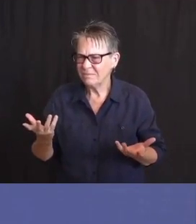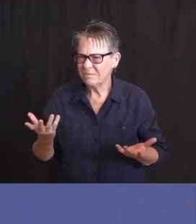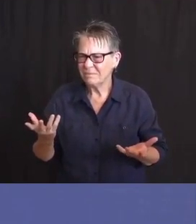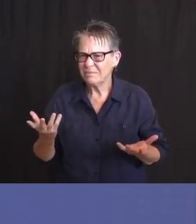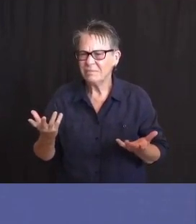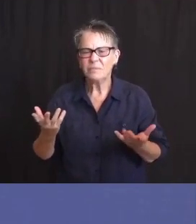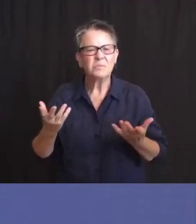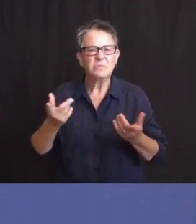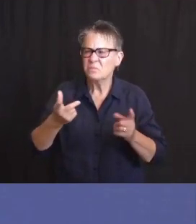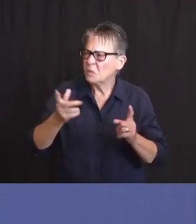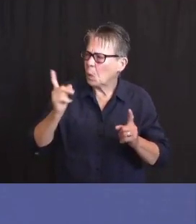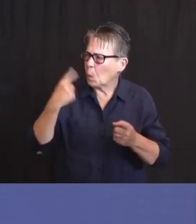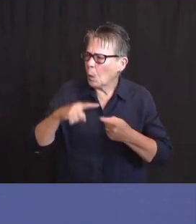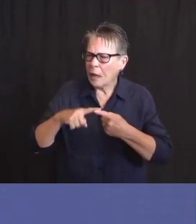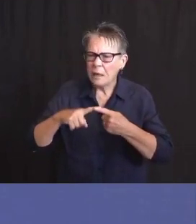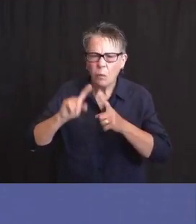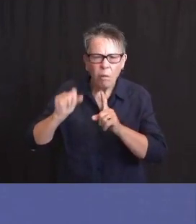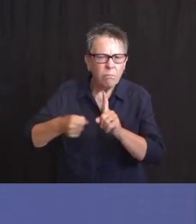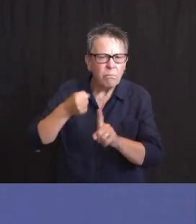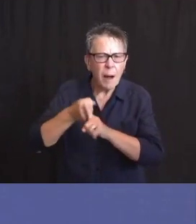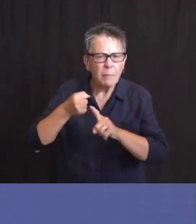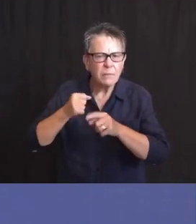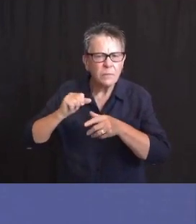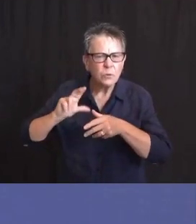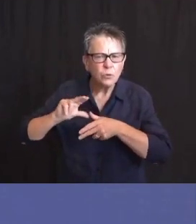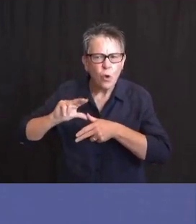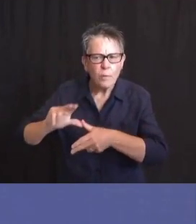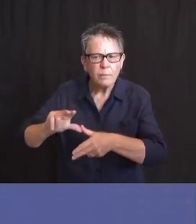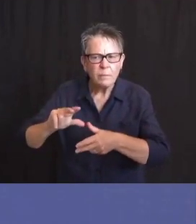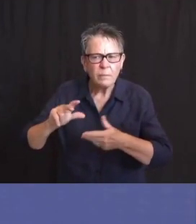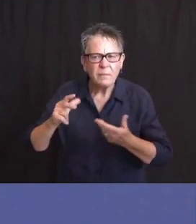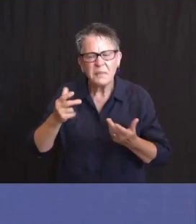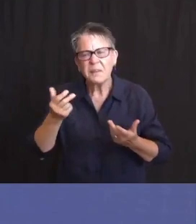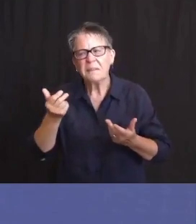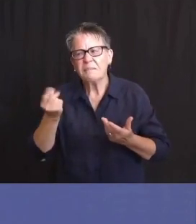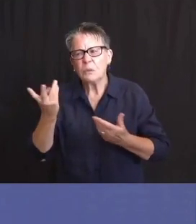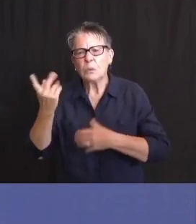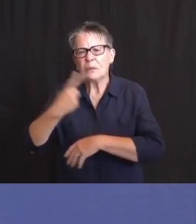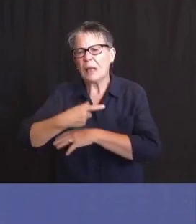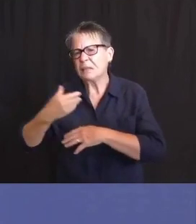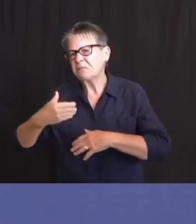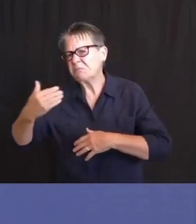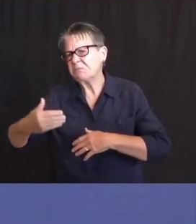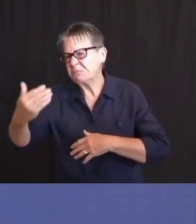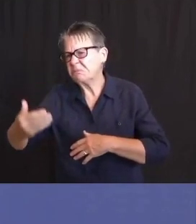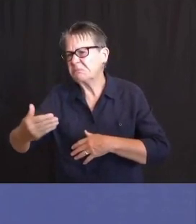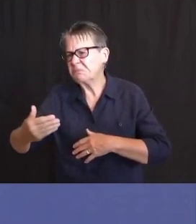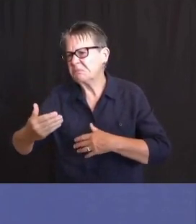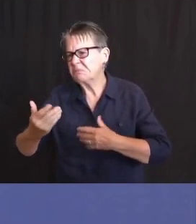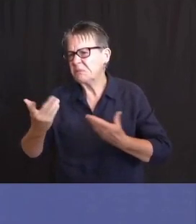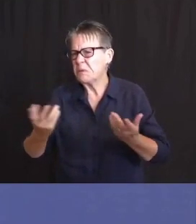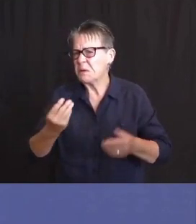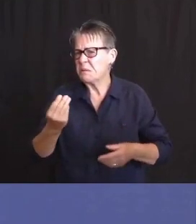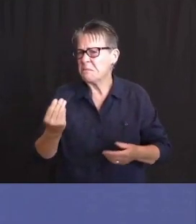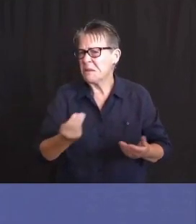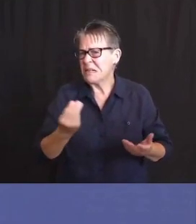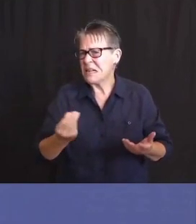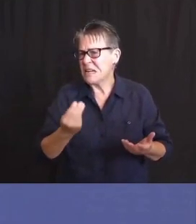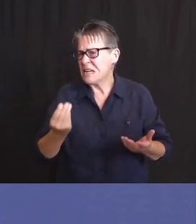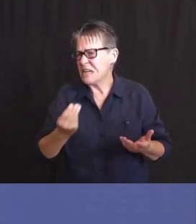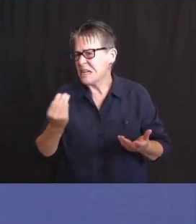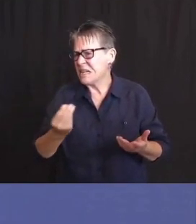ahead of you. I think we're a few days out from that, Governor, and maybe the Monday time frame, but my calls at 2 and 3 will